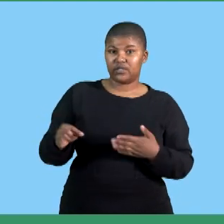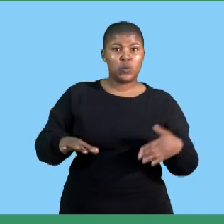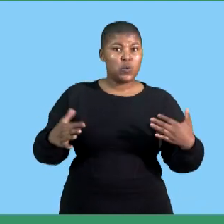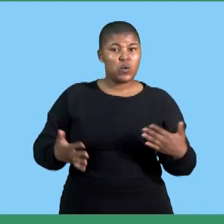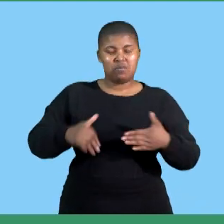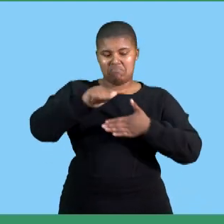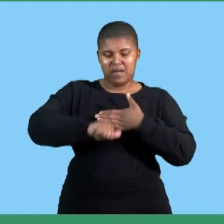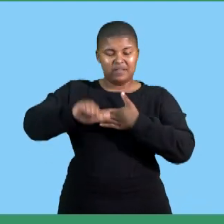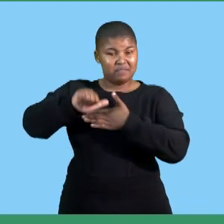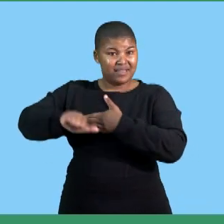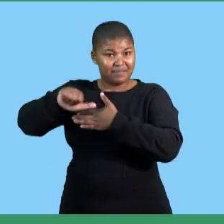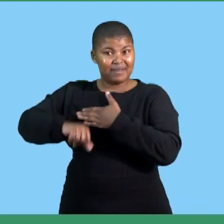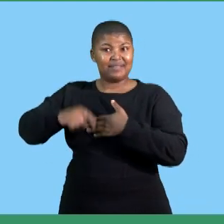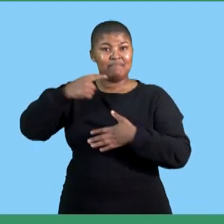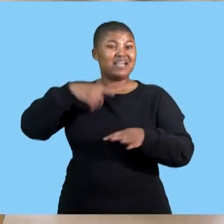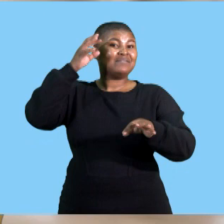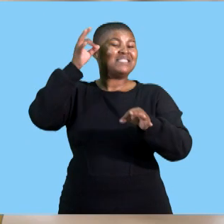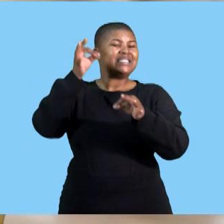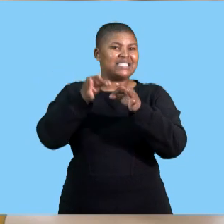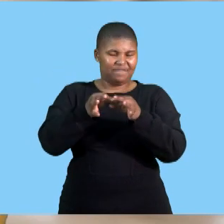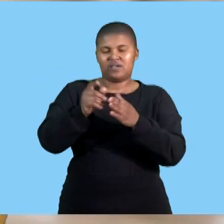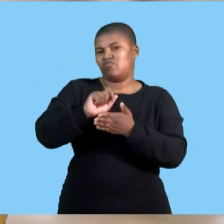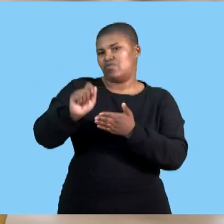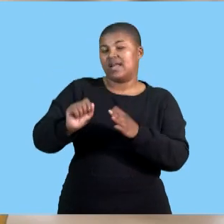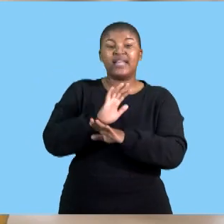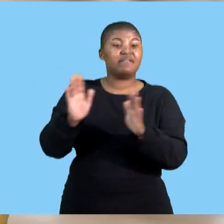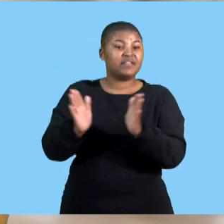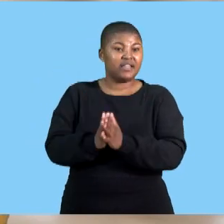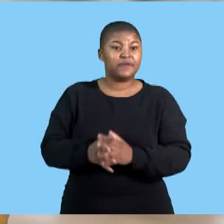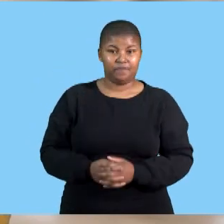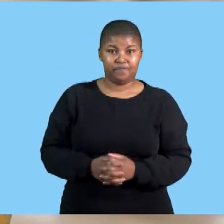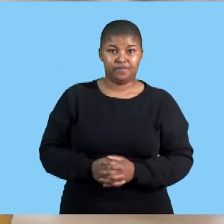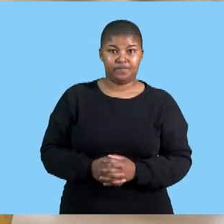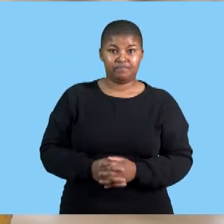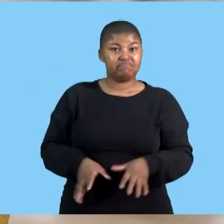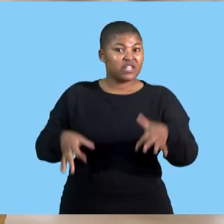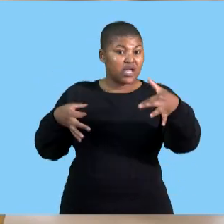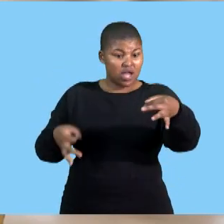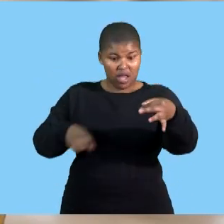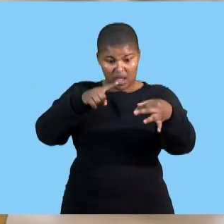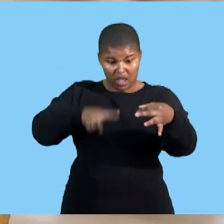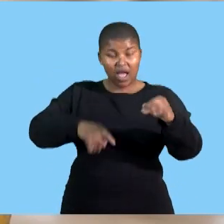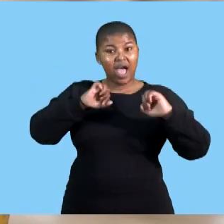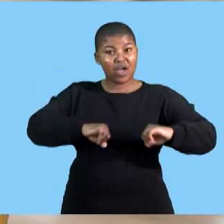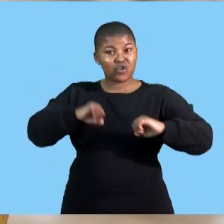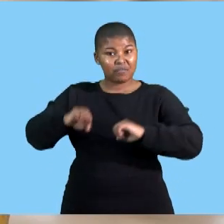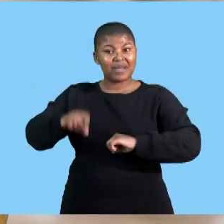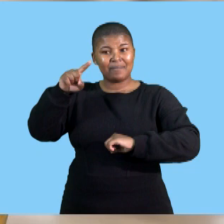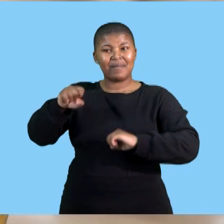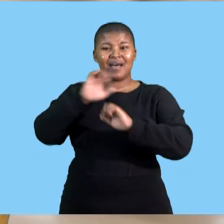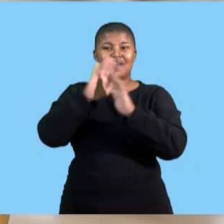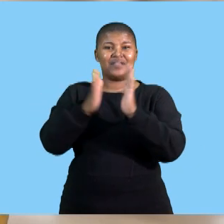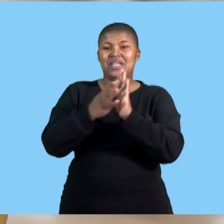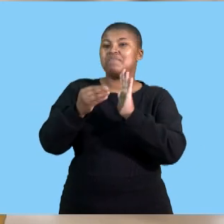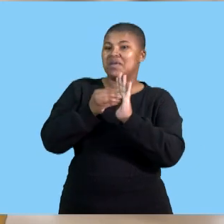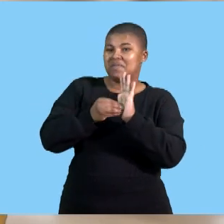be specified. So obviously in the lease agreement, there must be a fixed amount that you are going to pay to the